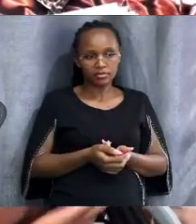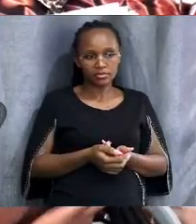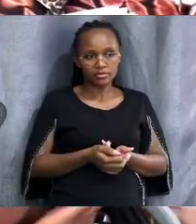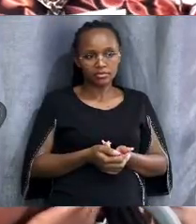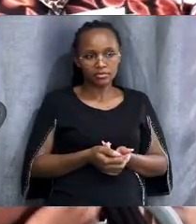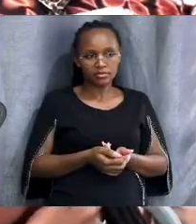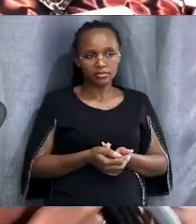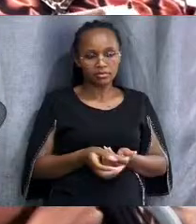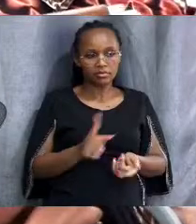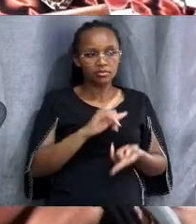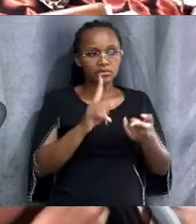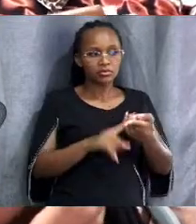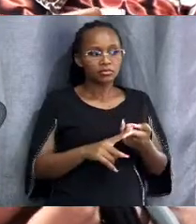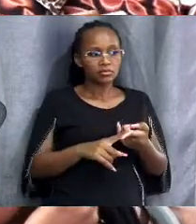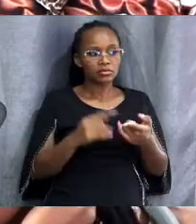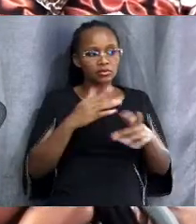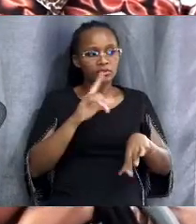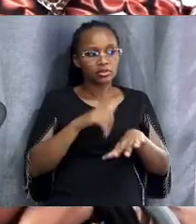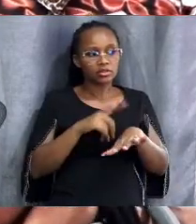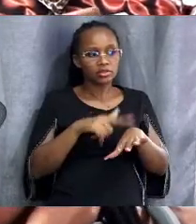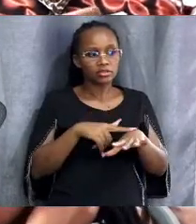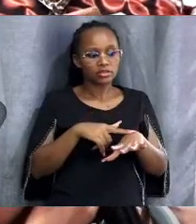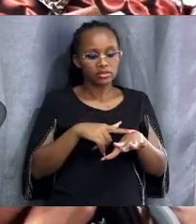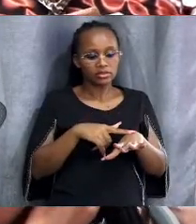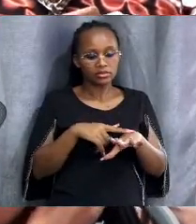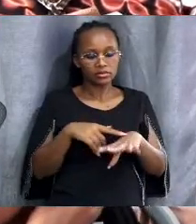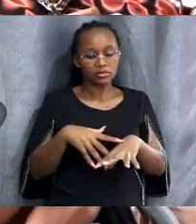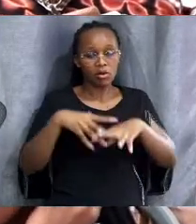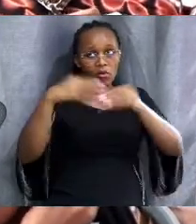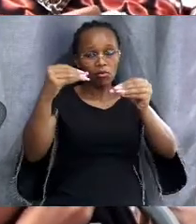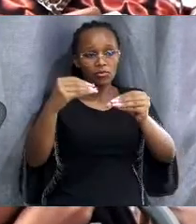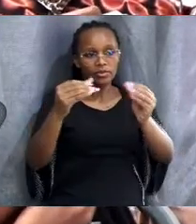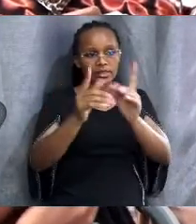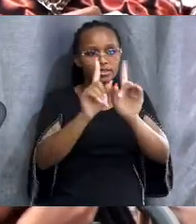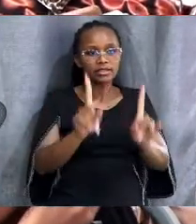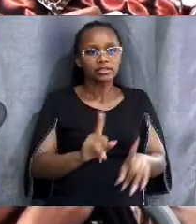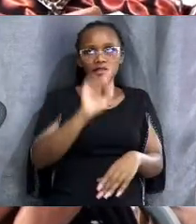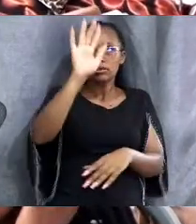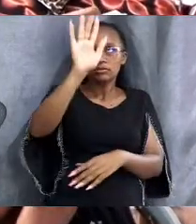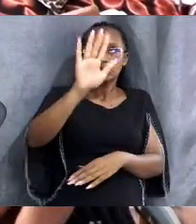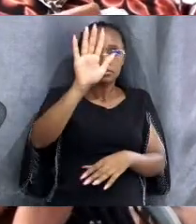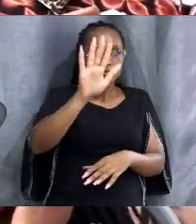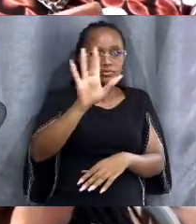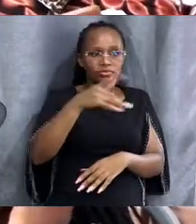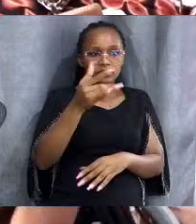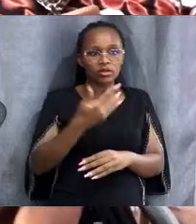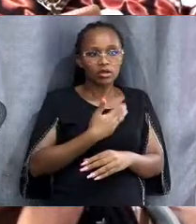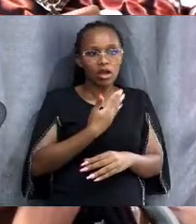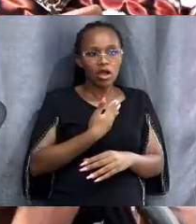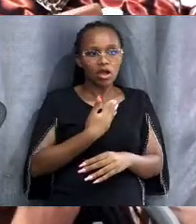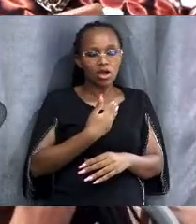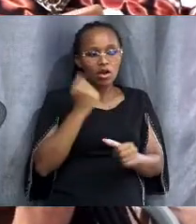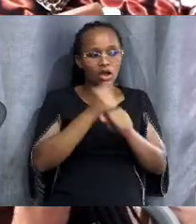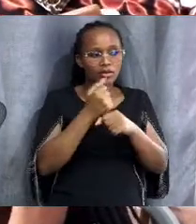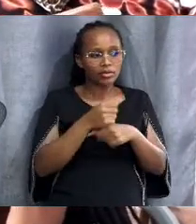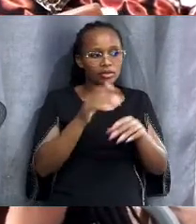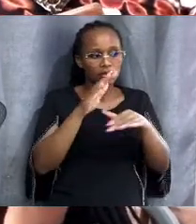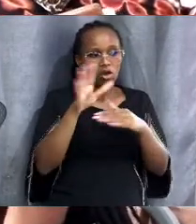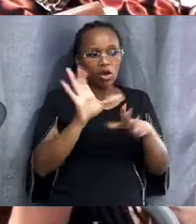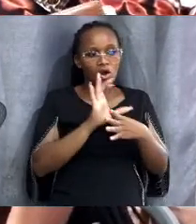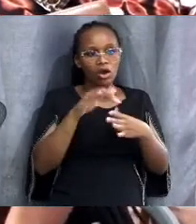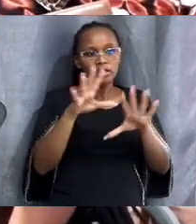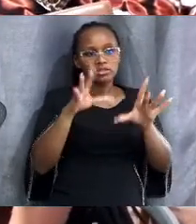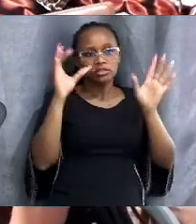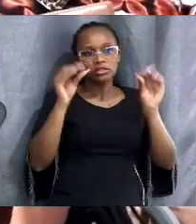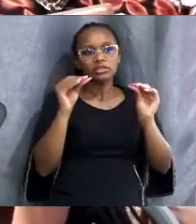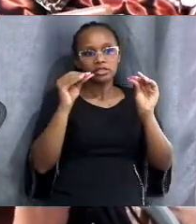And when it came for their time to depart, it is him who has caused this or who has taken